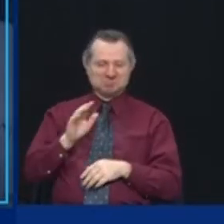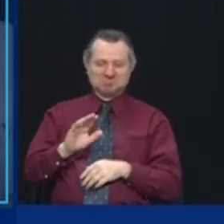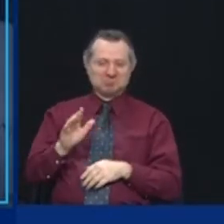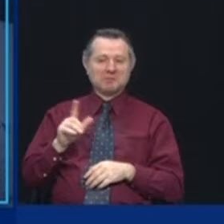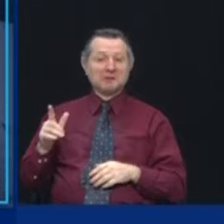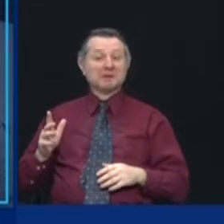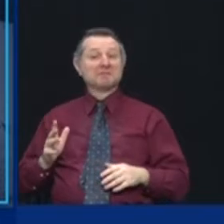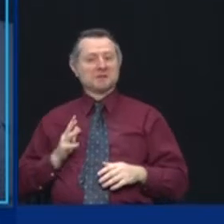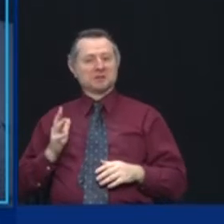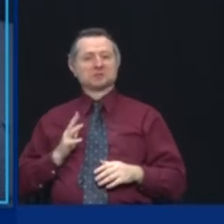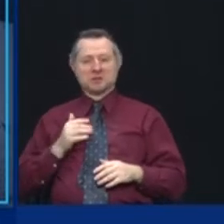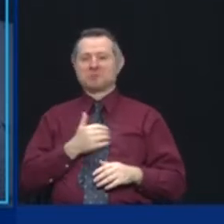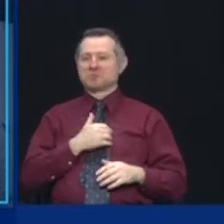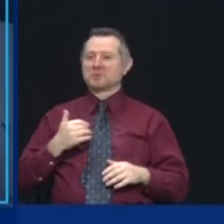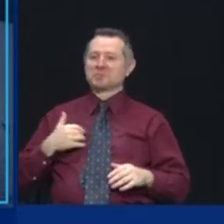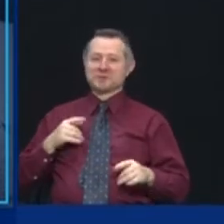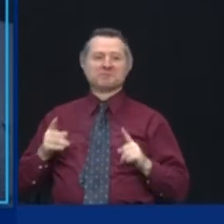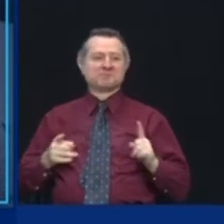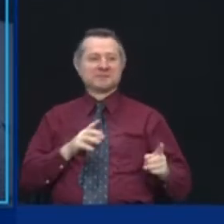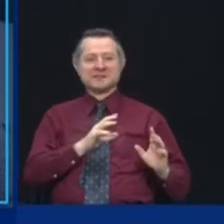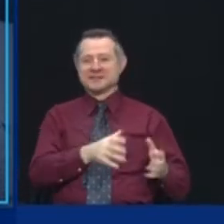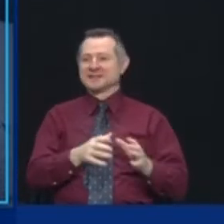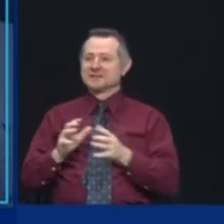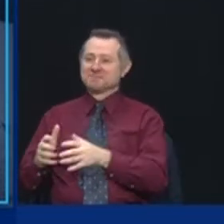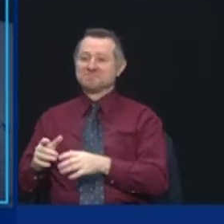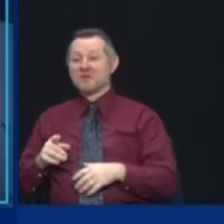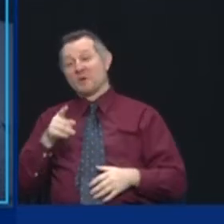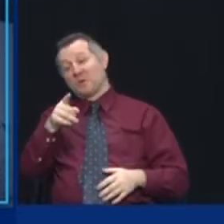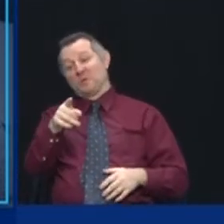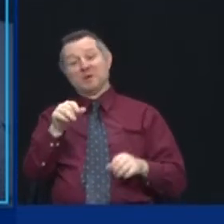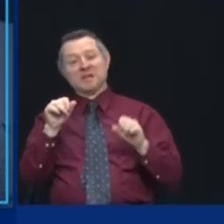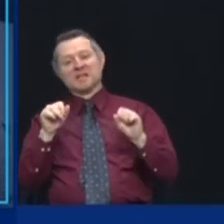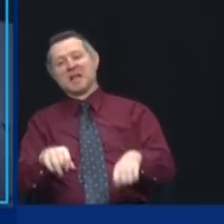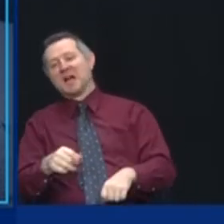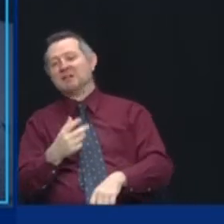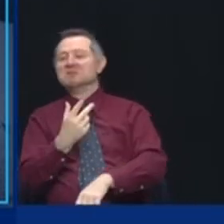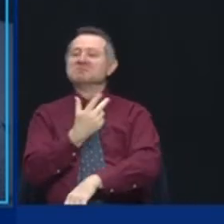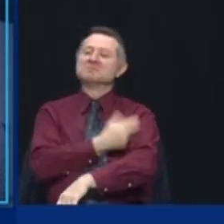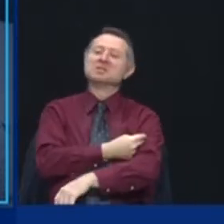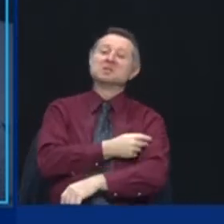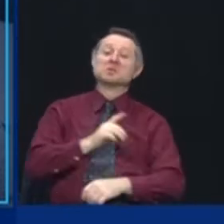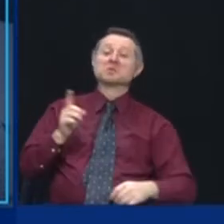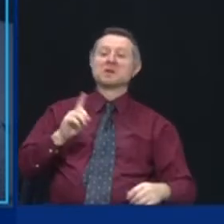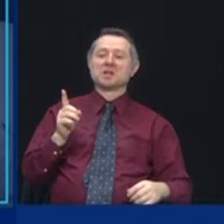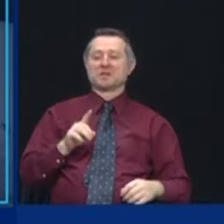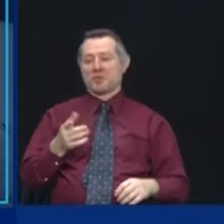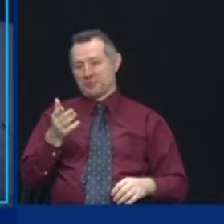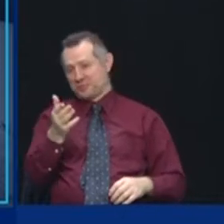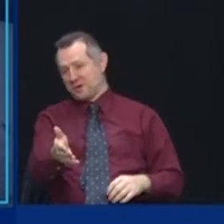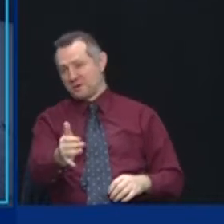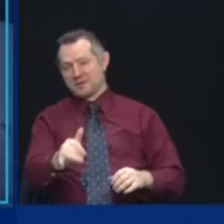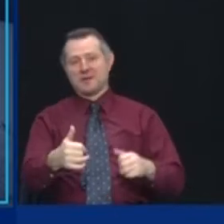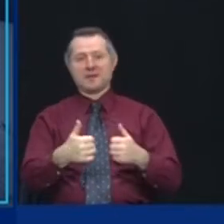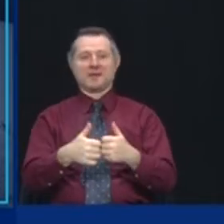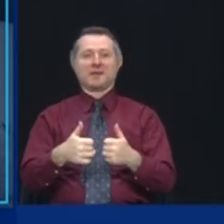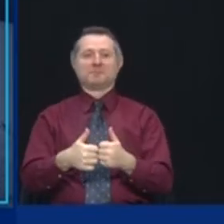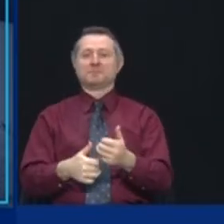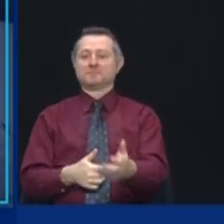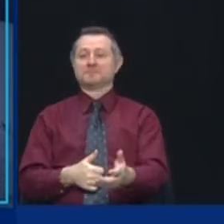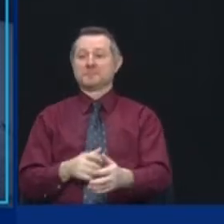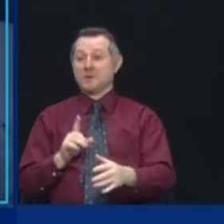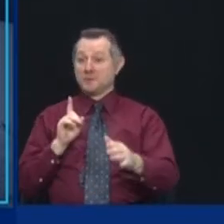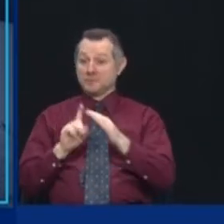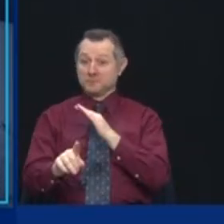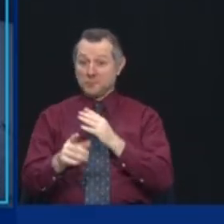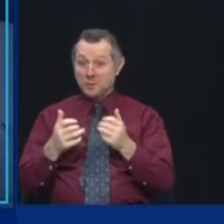up. You can get a vaccine at the game. You're going to the game, we